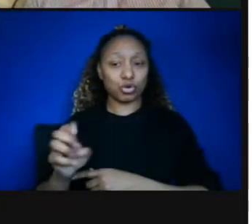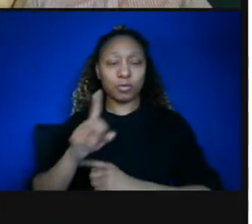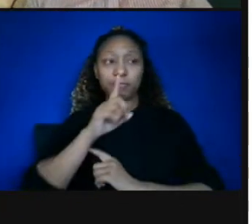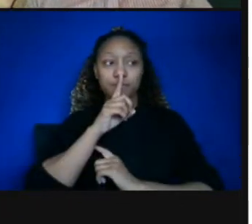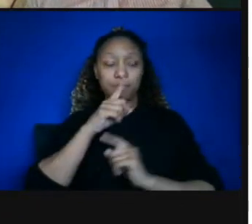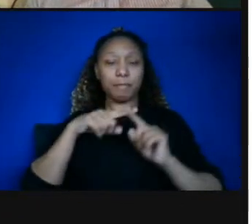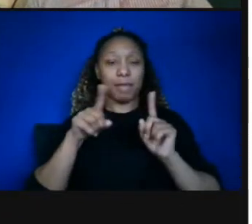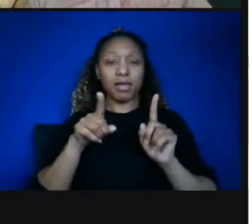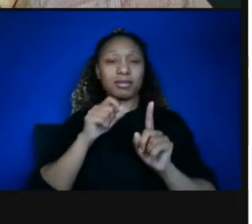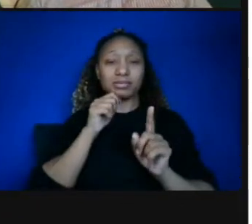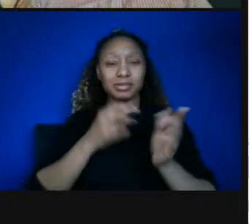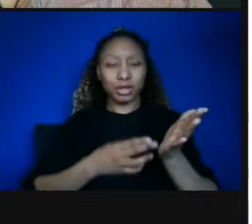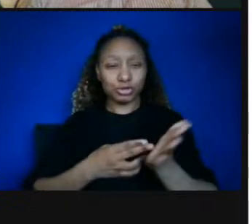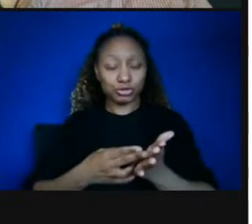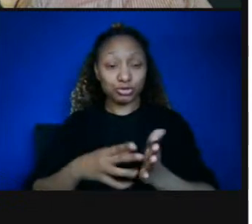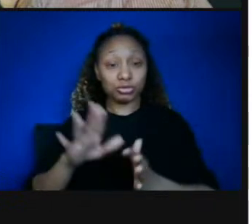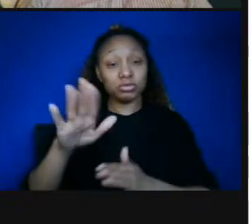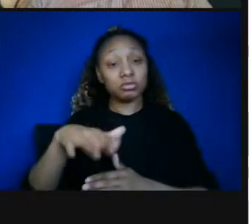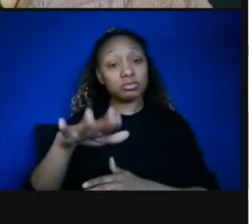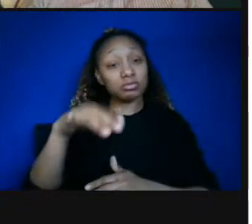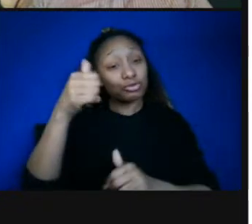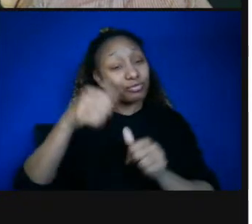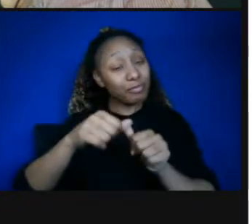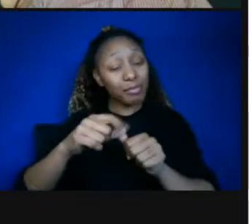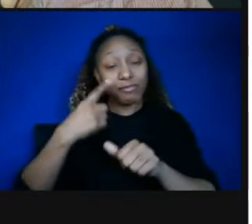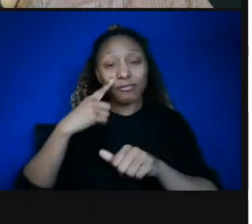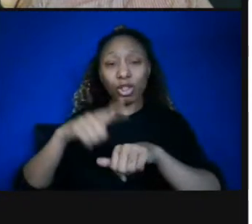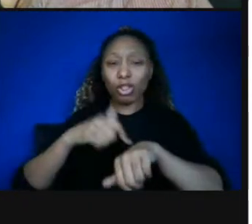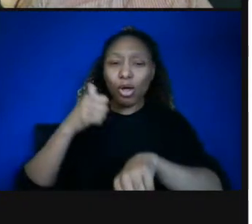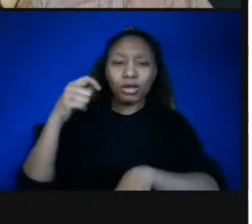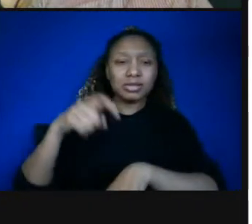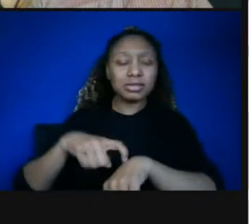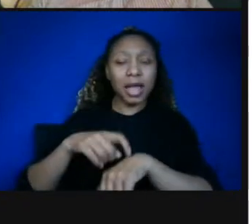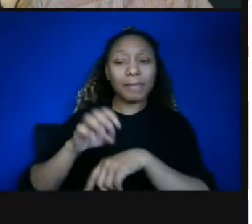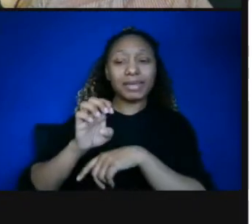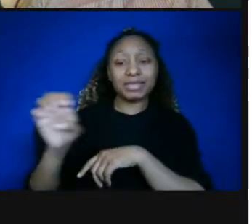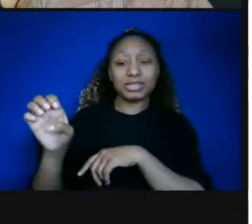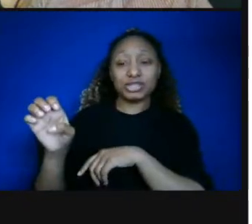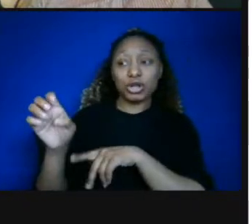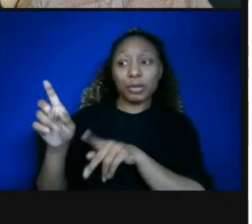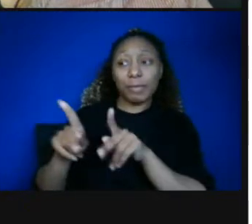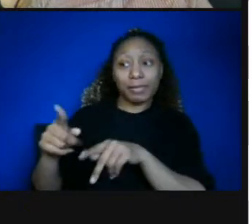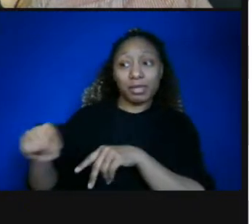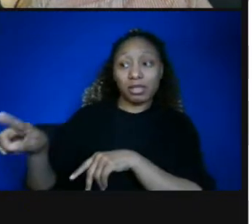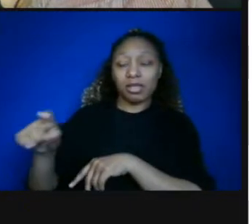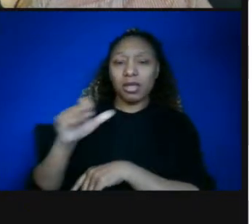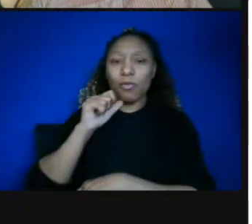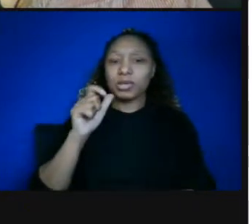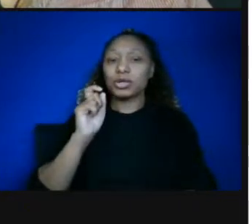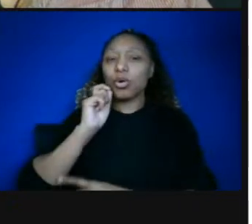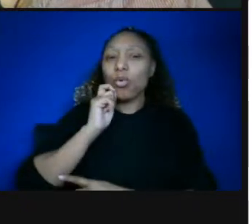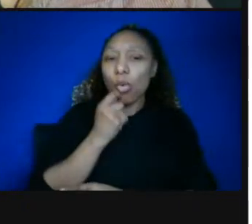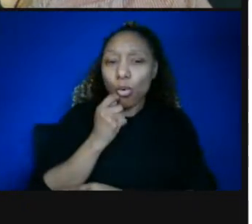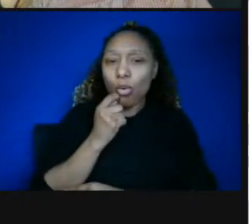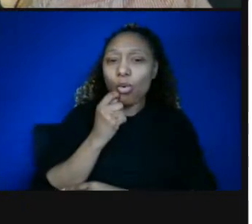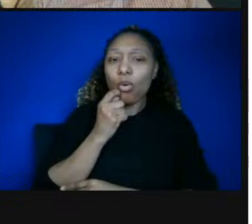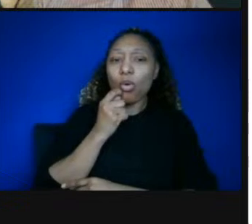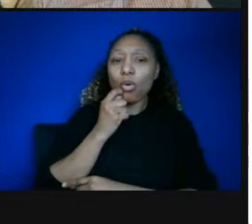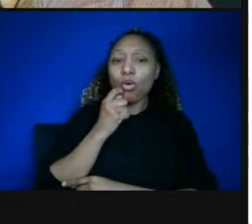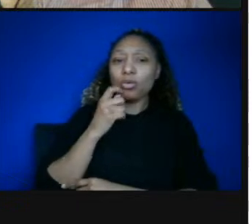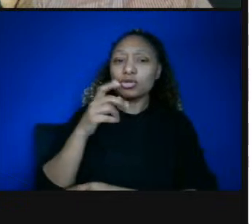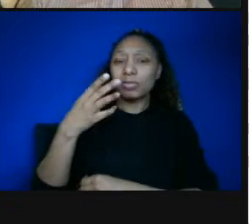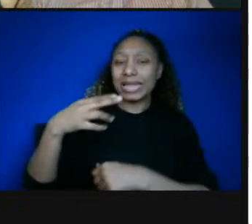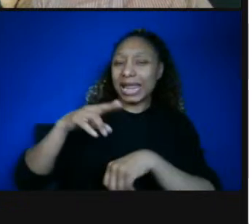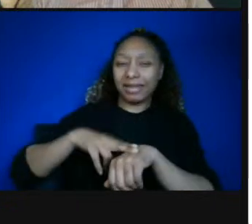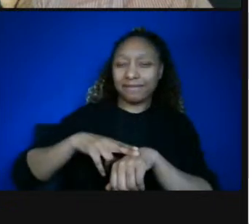to remember, for the longest time as Eastern Woodland people, it wasn't cool to be Native, and it wasn't a good thing to be